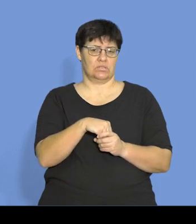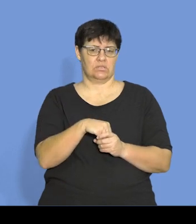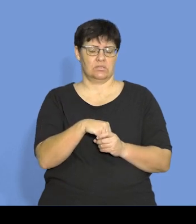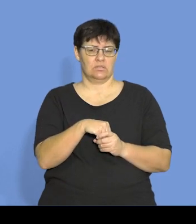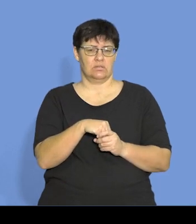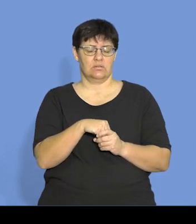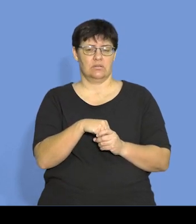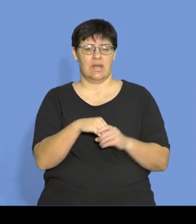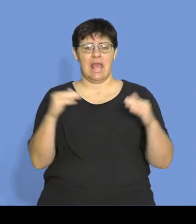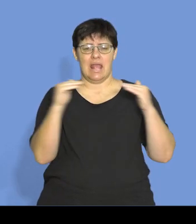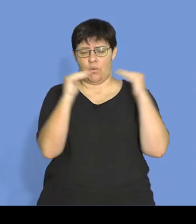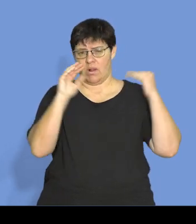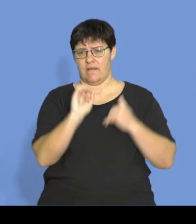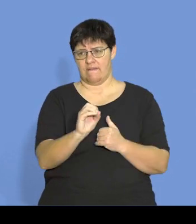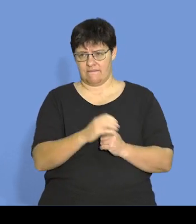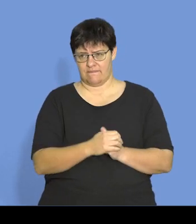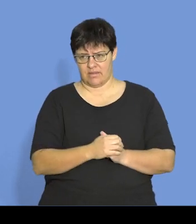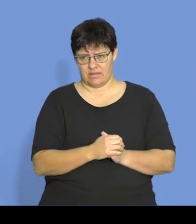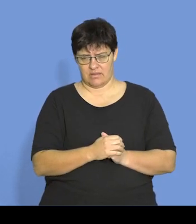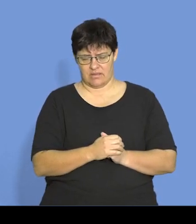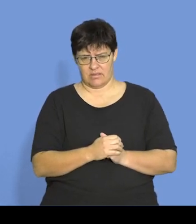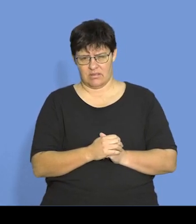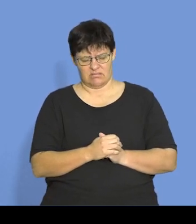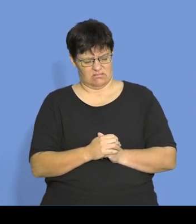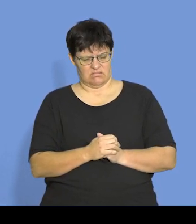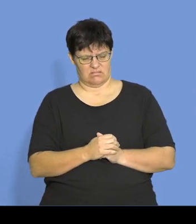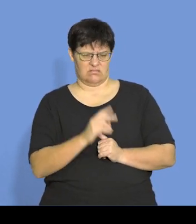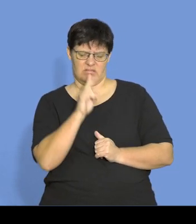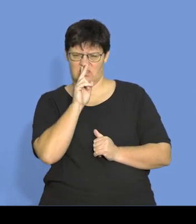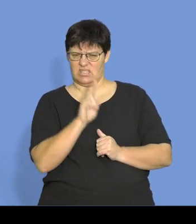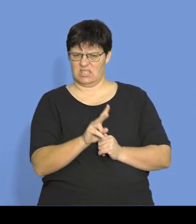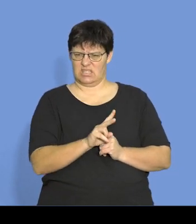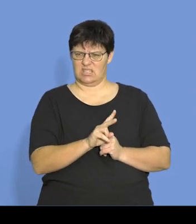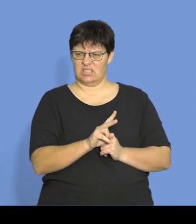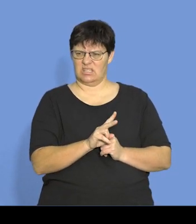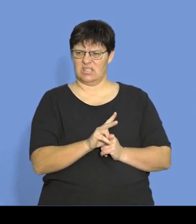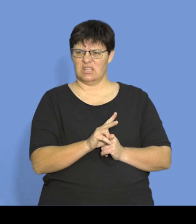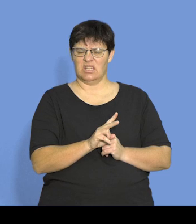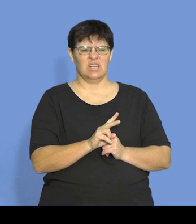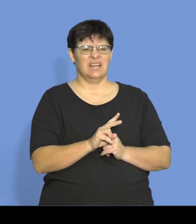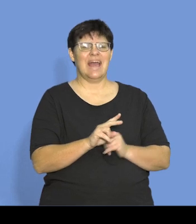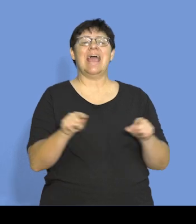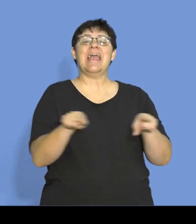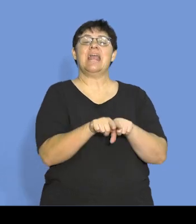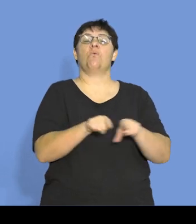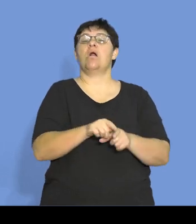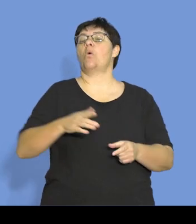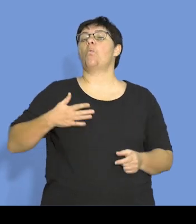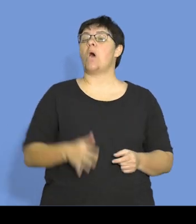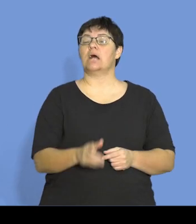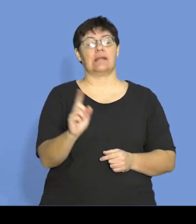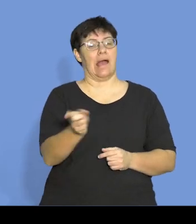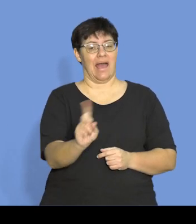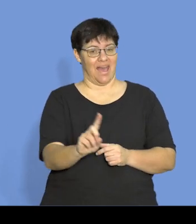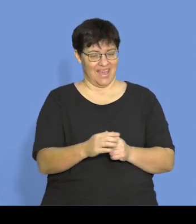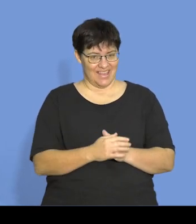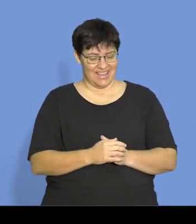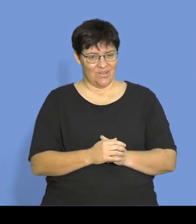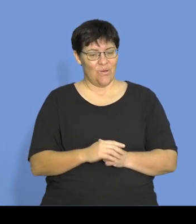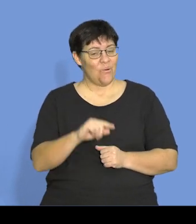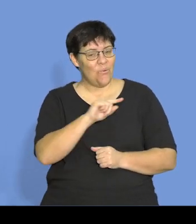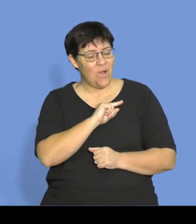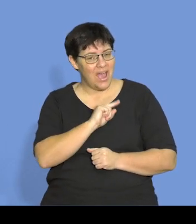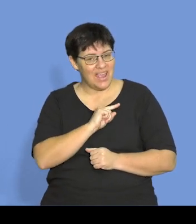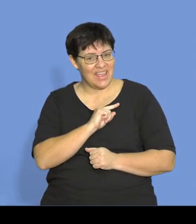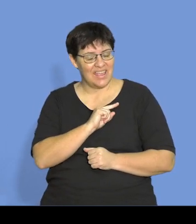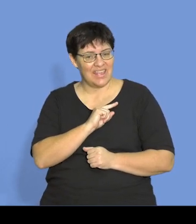equal sign. Now, I know some people will want to see the actual equal sign on the inequality, but because